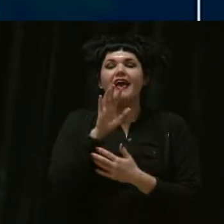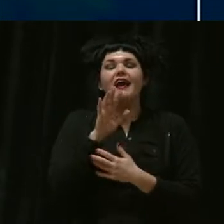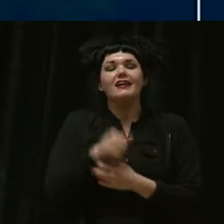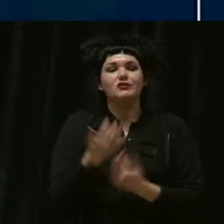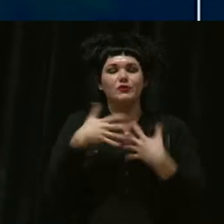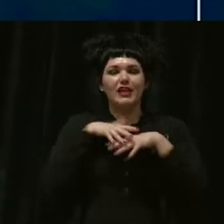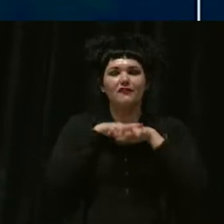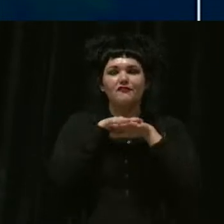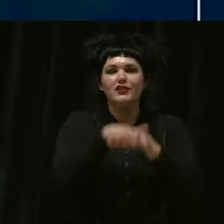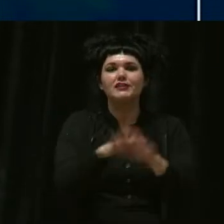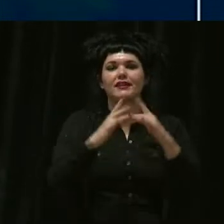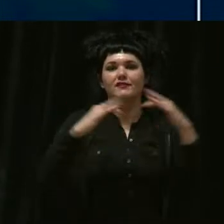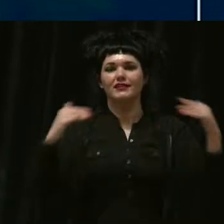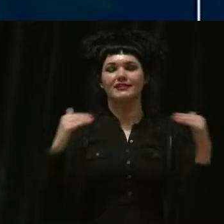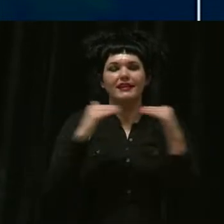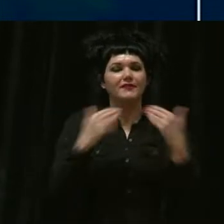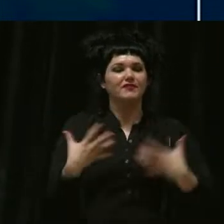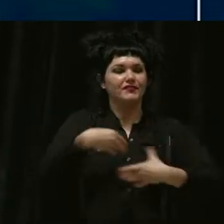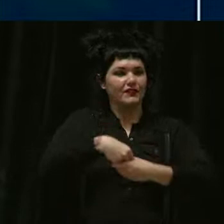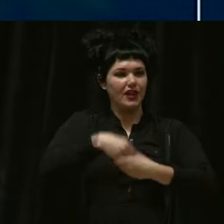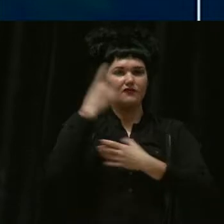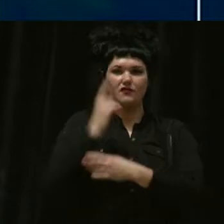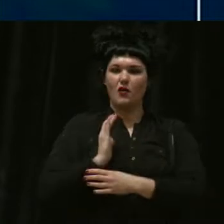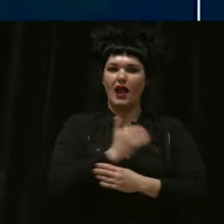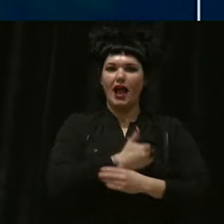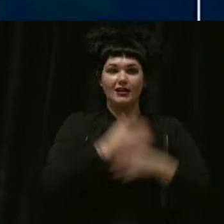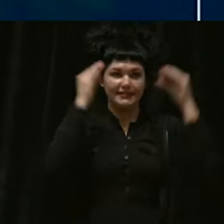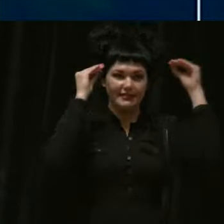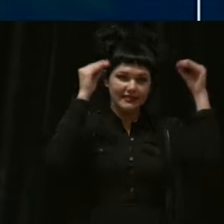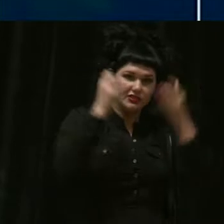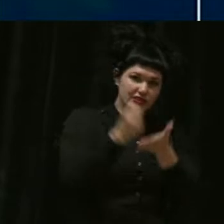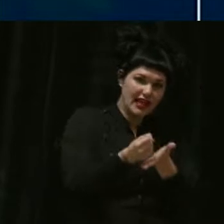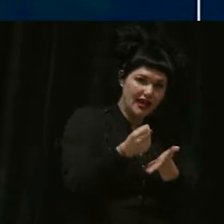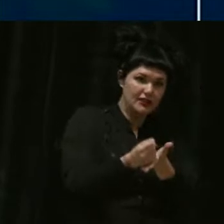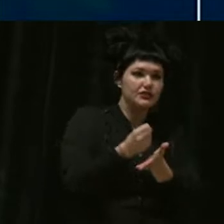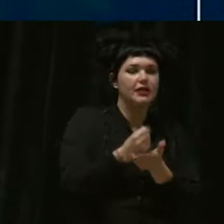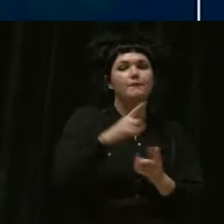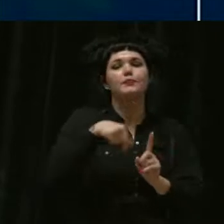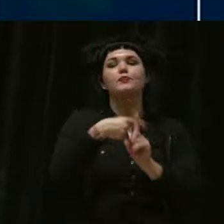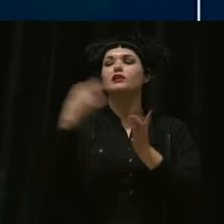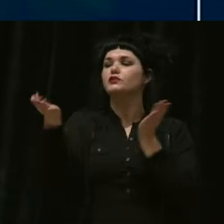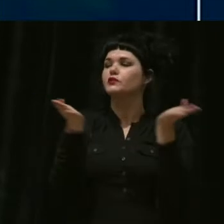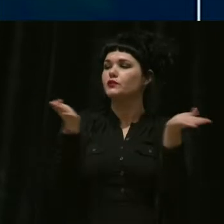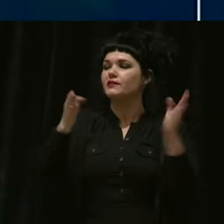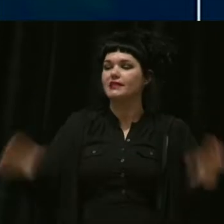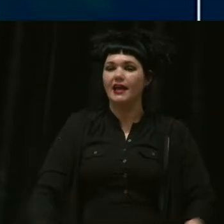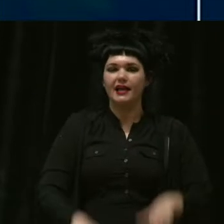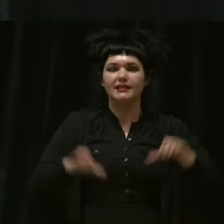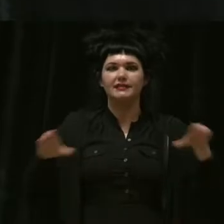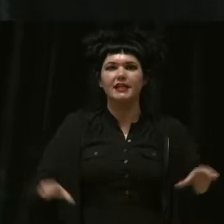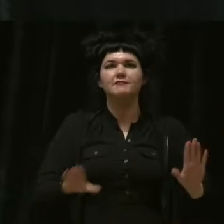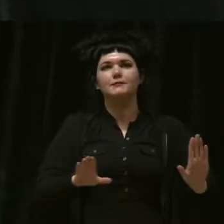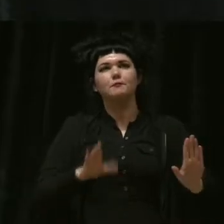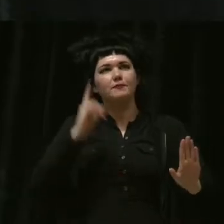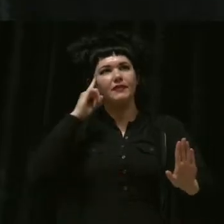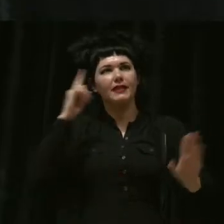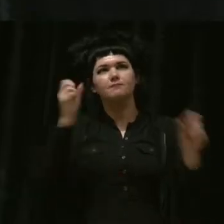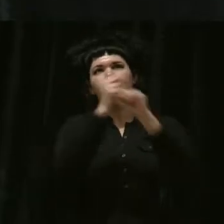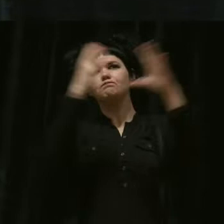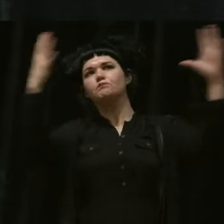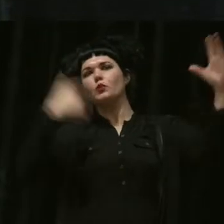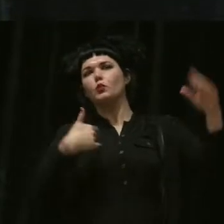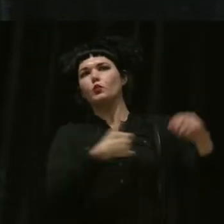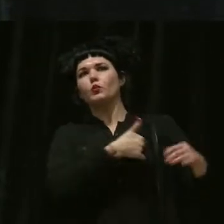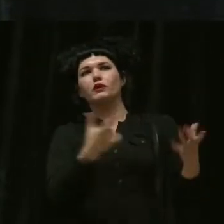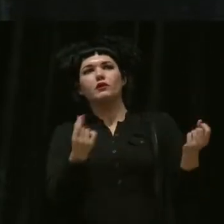diversity, equity, and inclusion into our teaching, scholarship, and service activities. So if you think about what we do, what